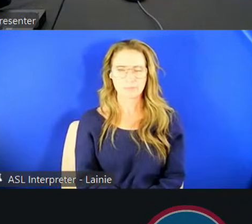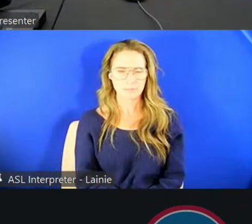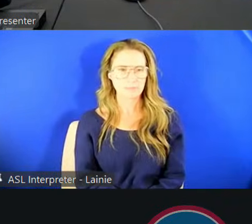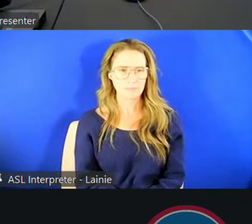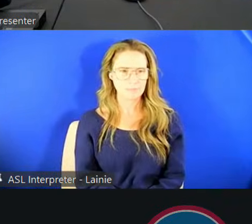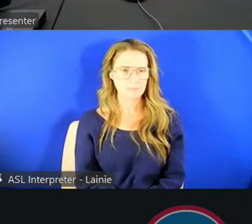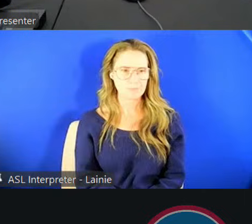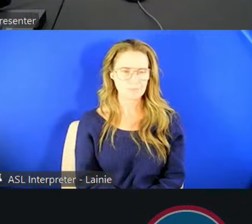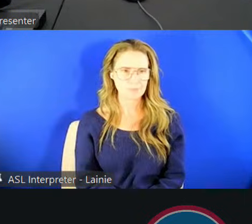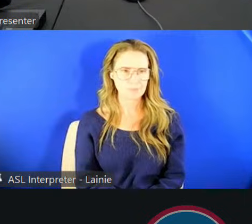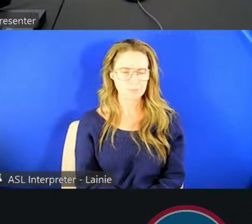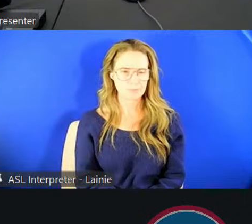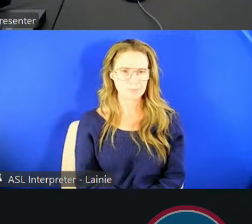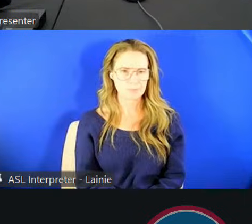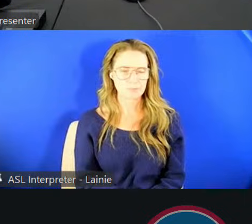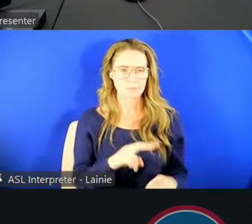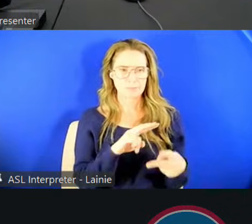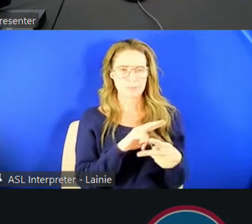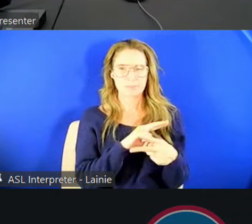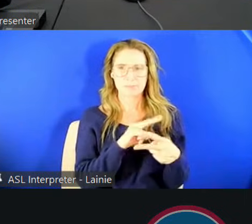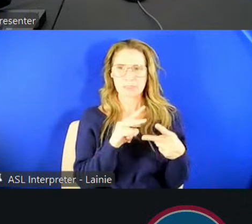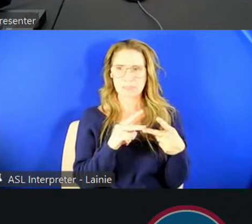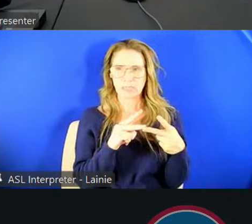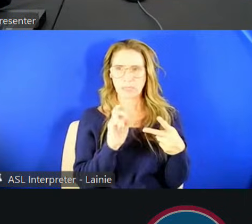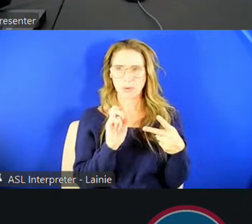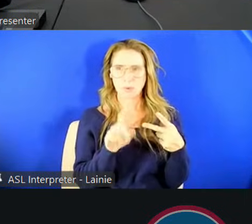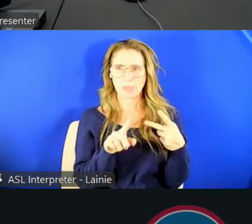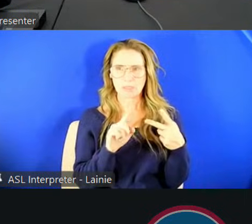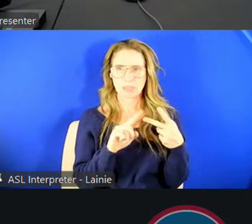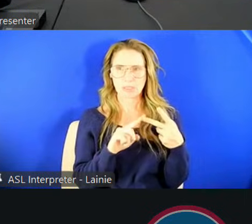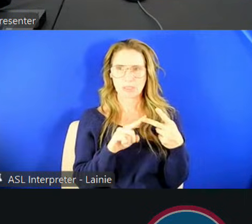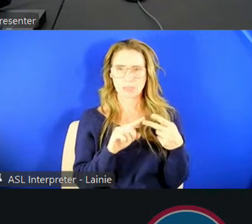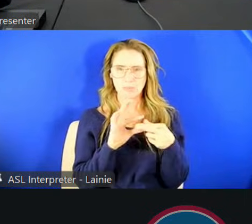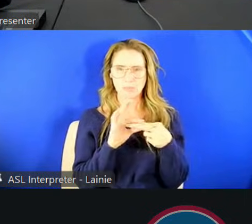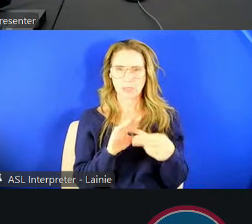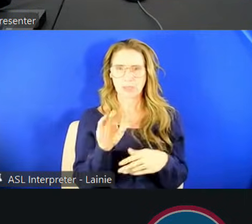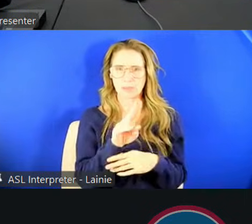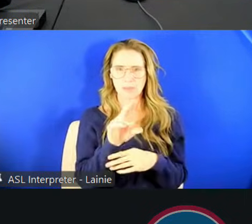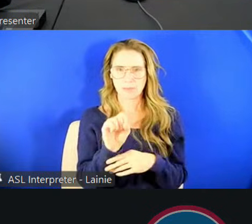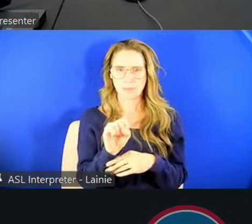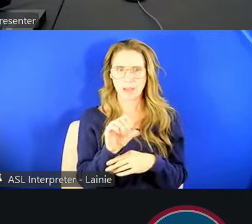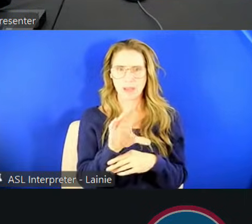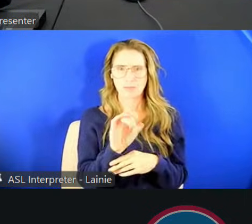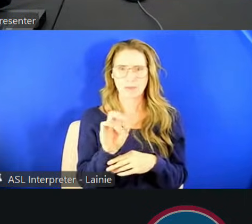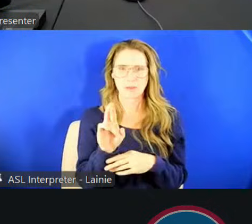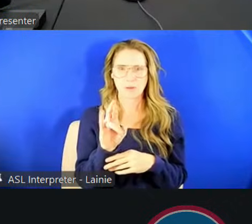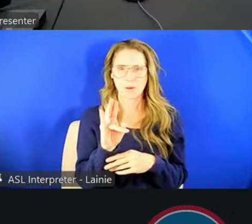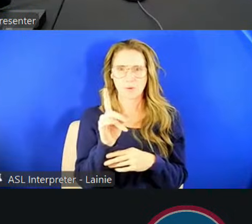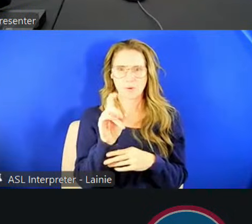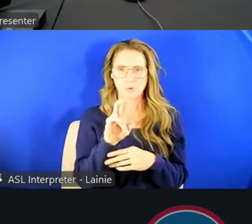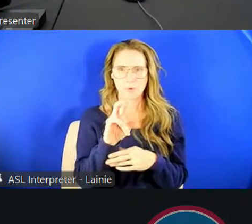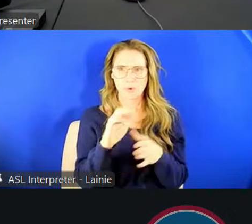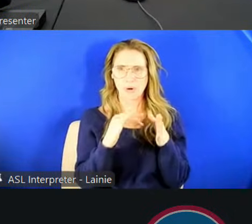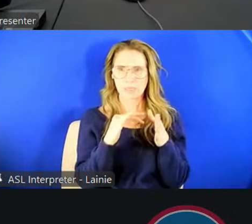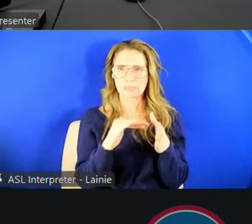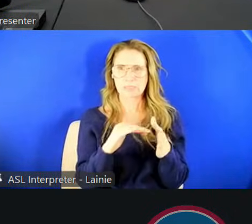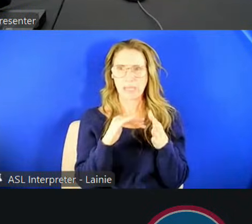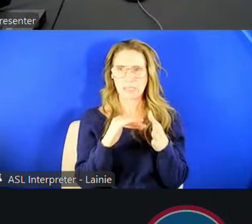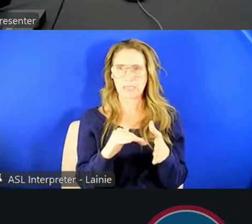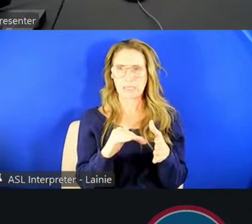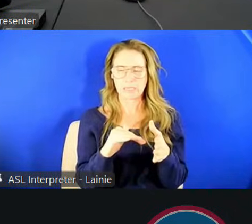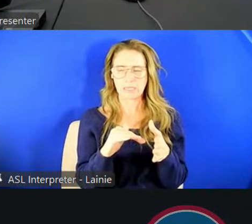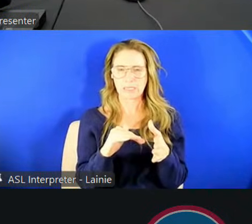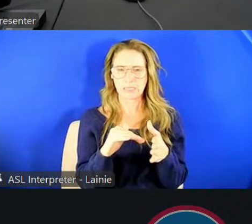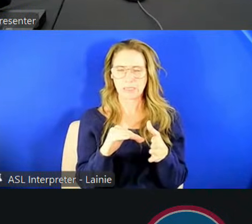And then second question related to that, to the bus corridor study. One thing that,